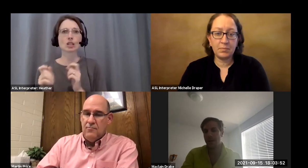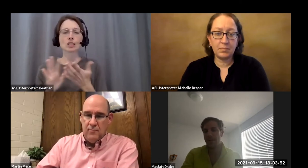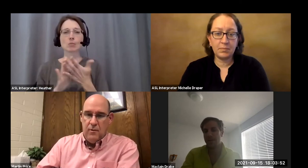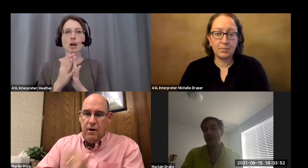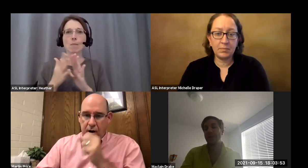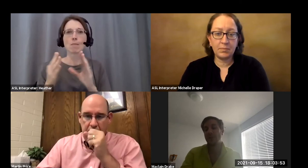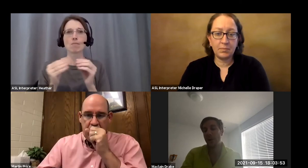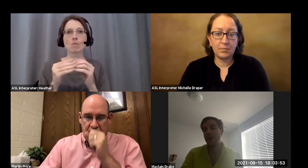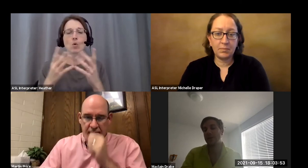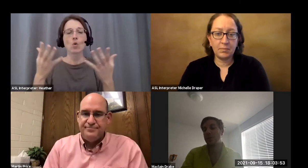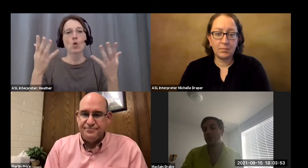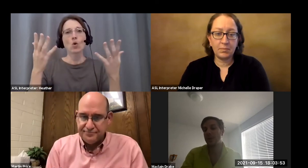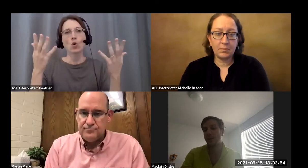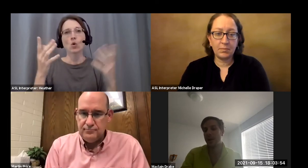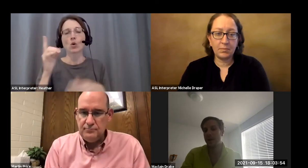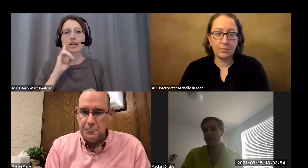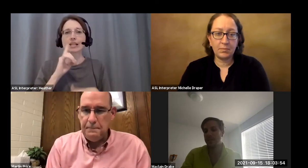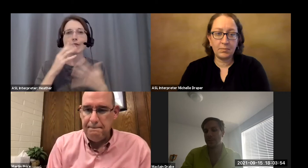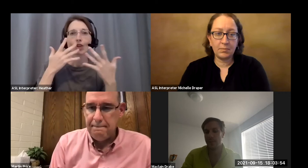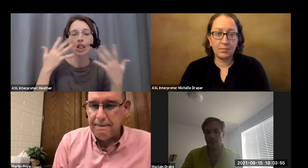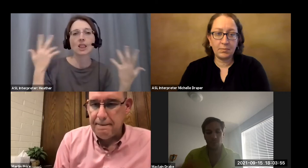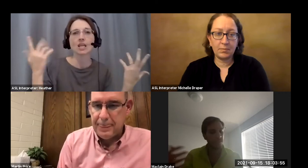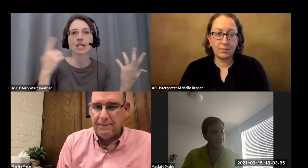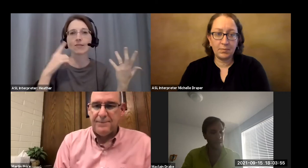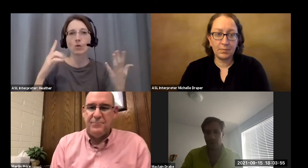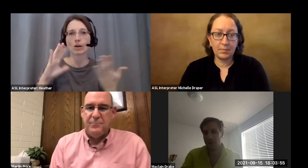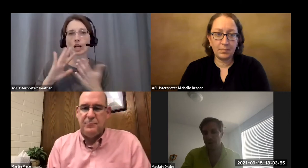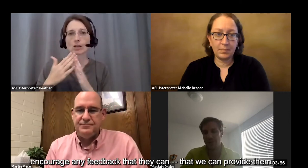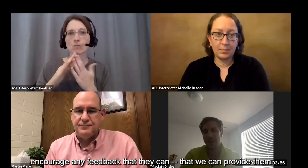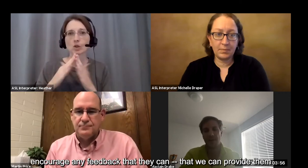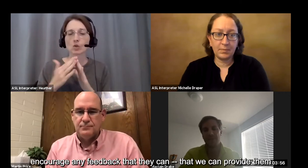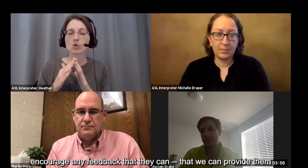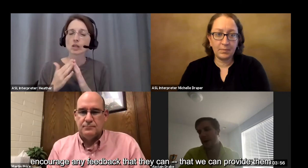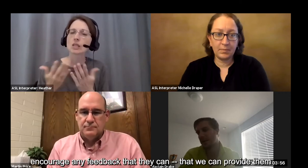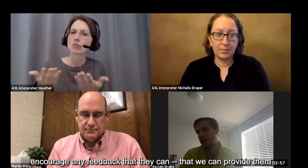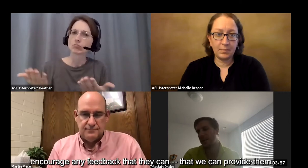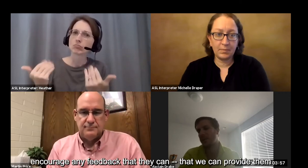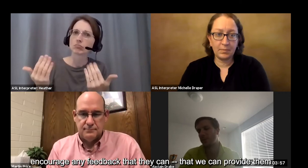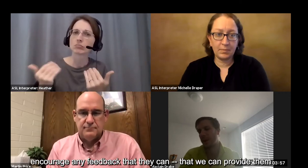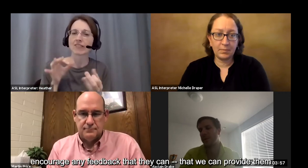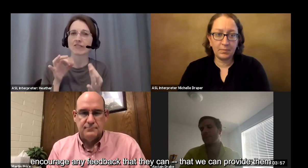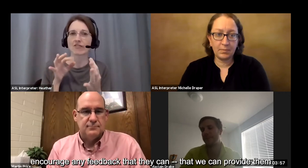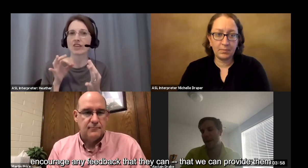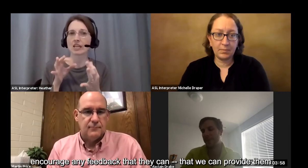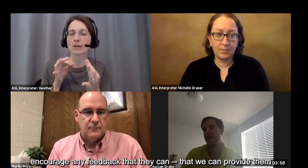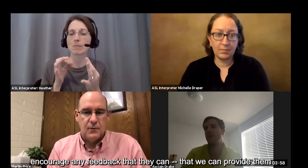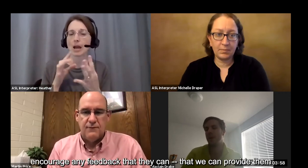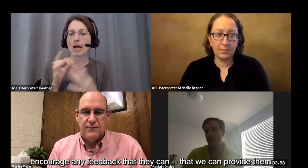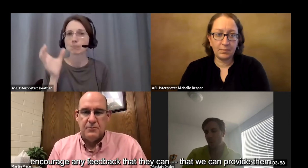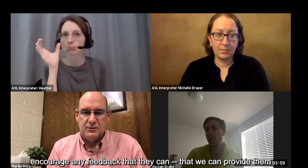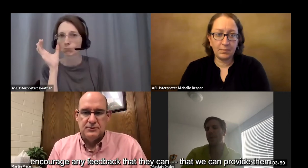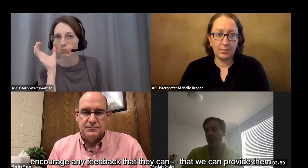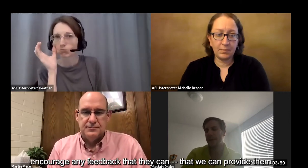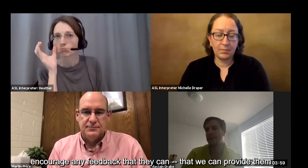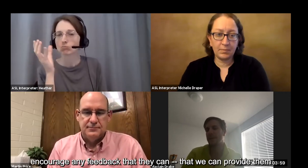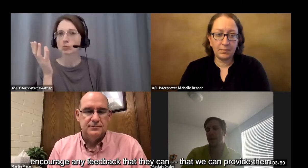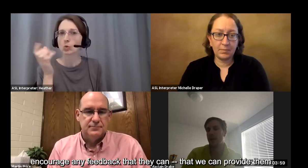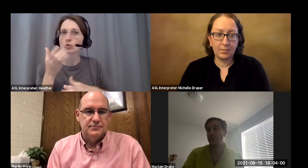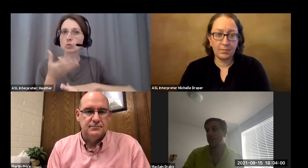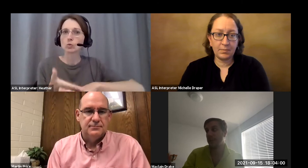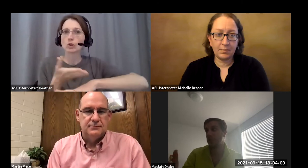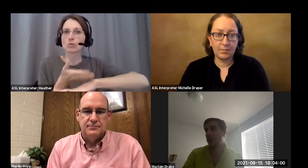more friendly to our community. So they encourage any feedback that we can provide them with